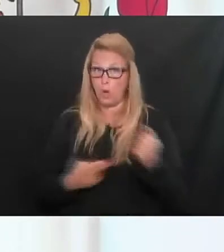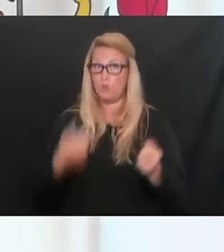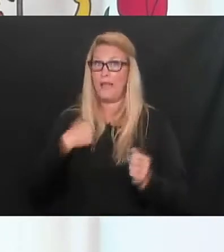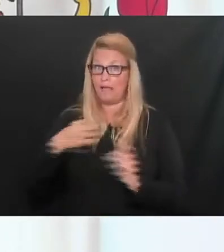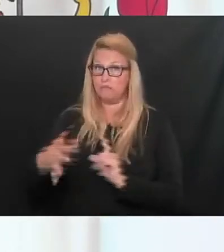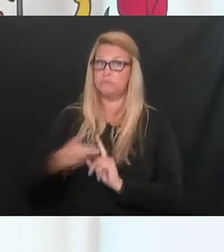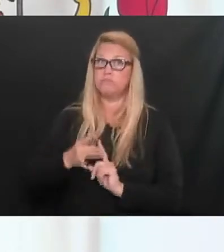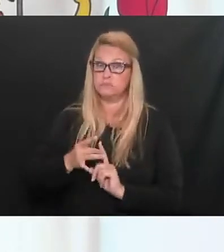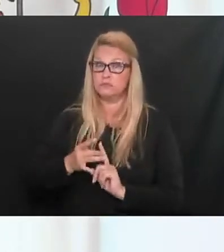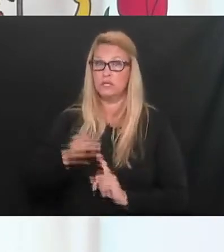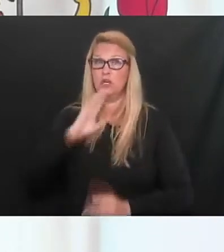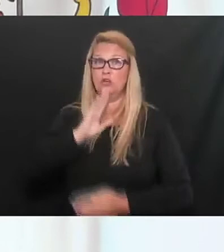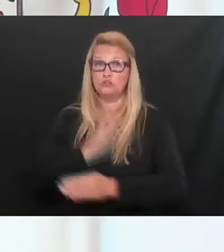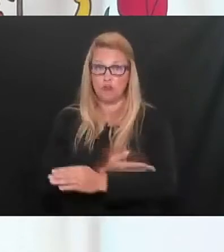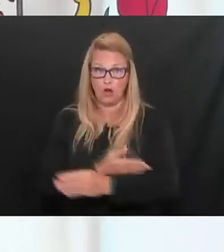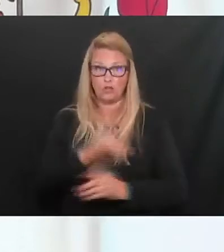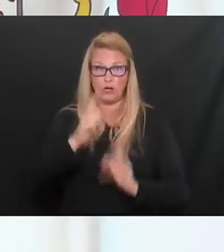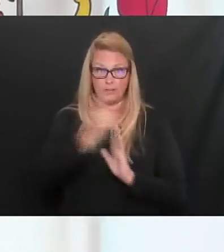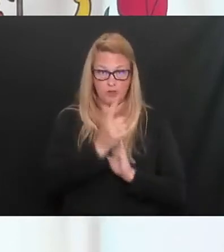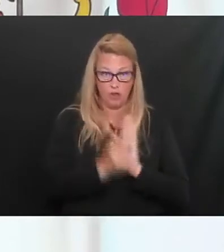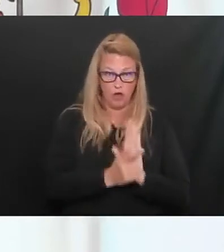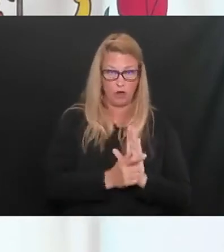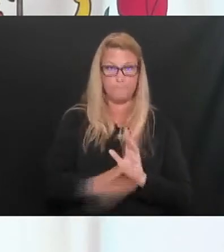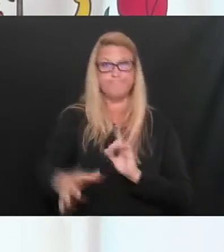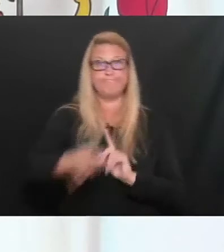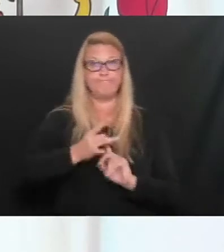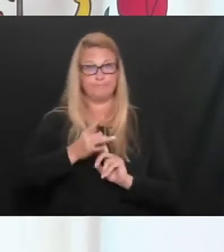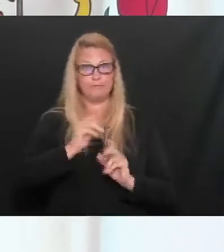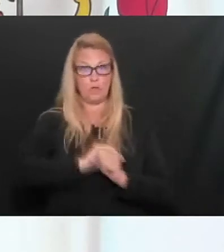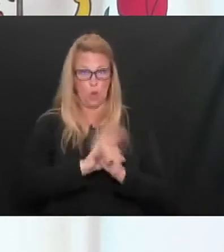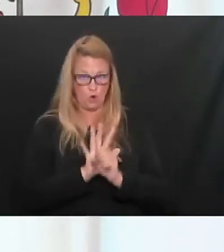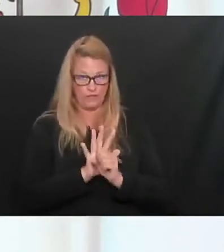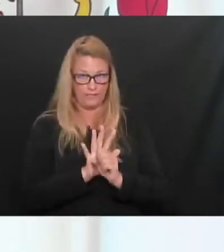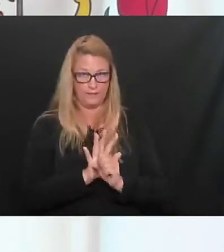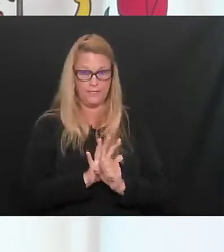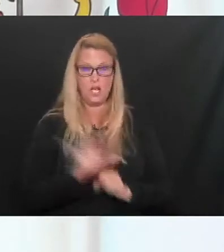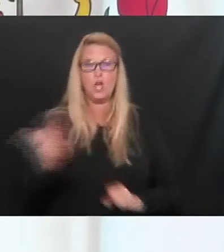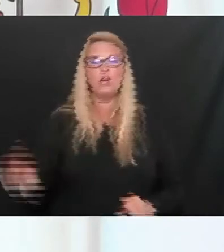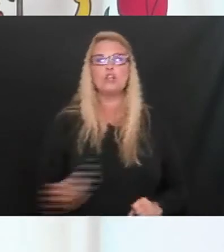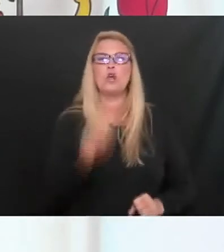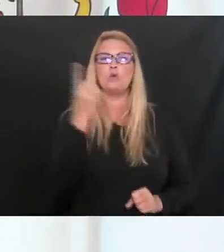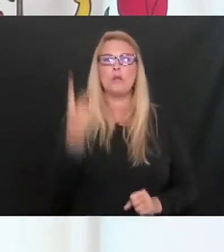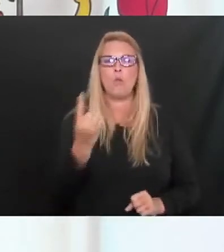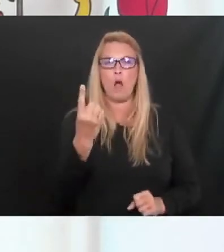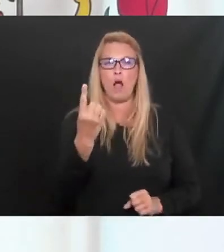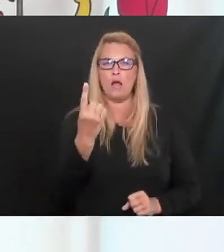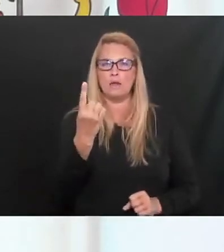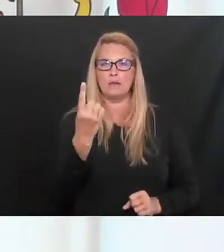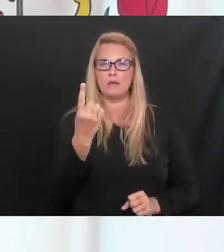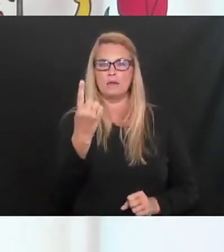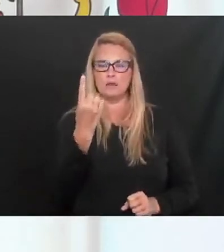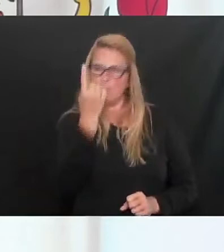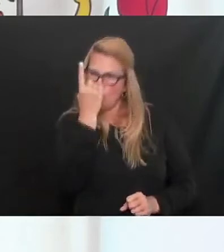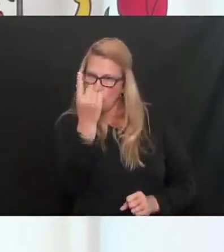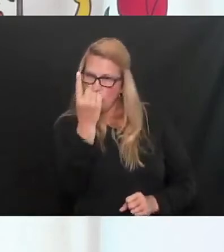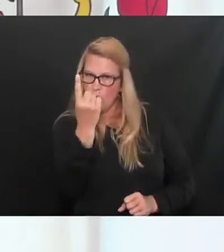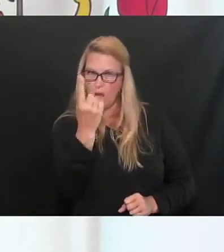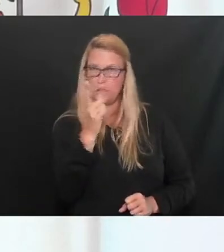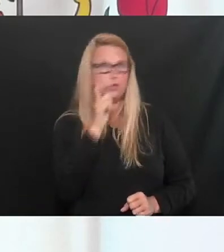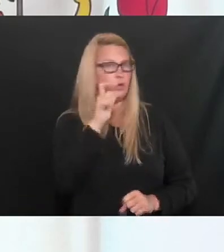Their daughter-in-law, COVID. The only one that didn't get it,